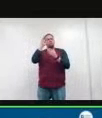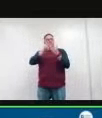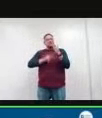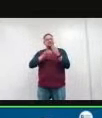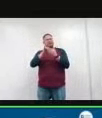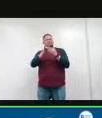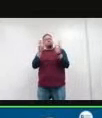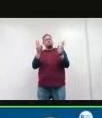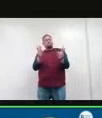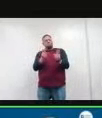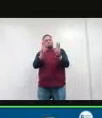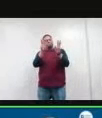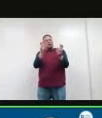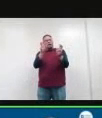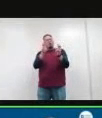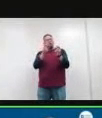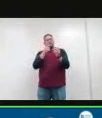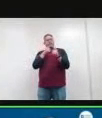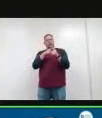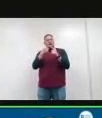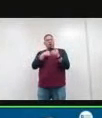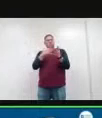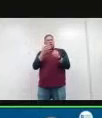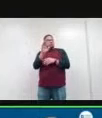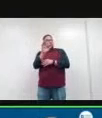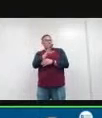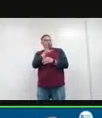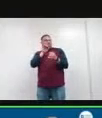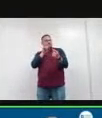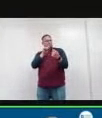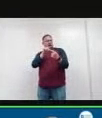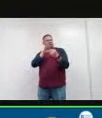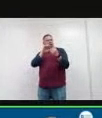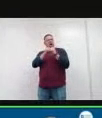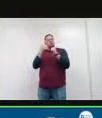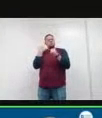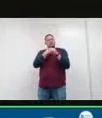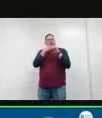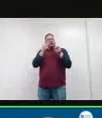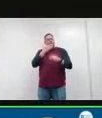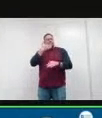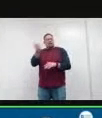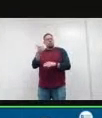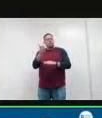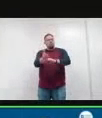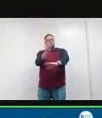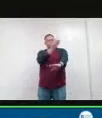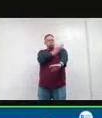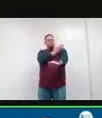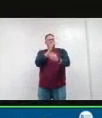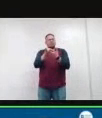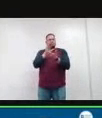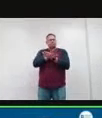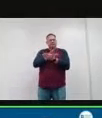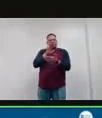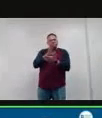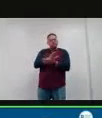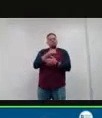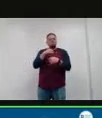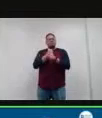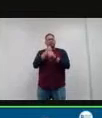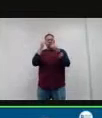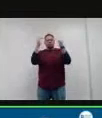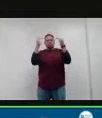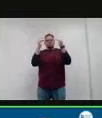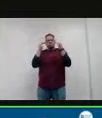for is feedback from you. How can we make this better? We're trying to improve this document. We're trying to make it align